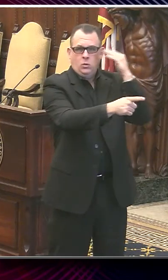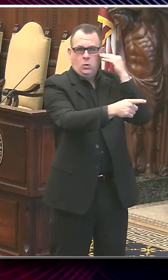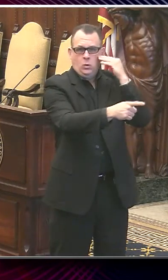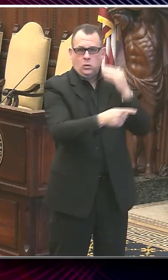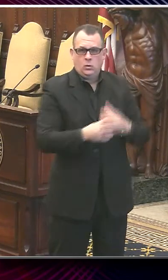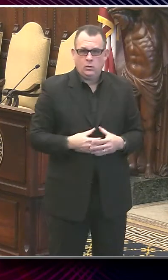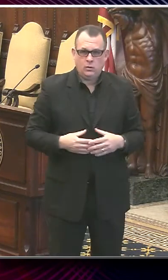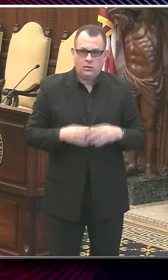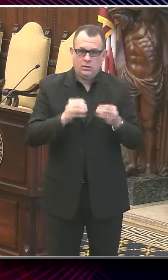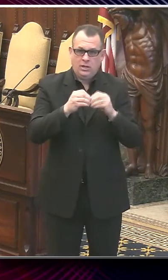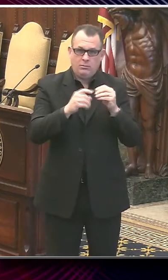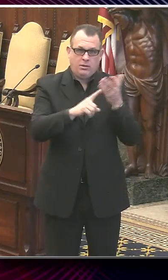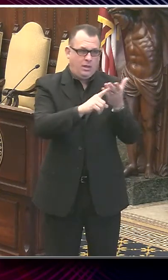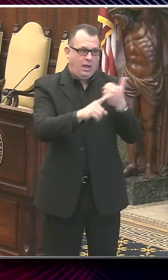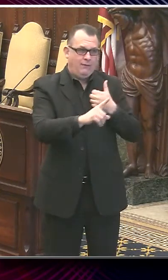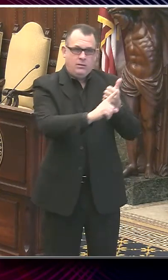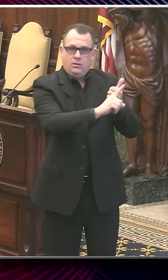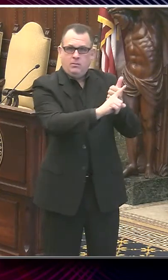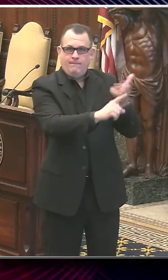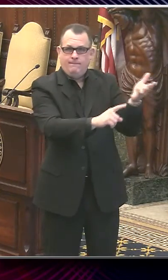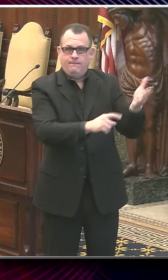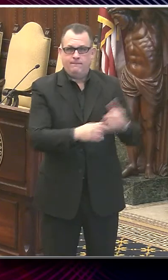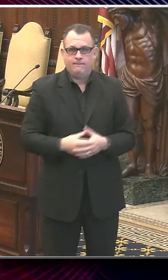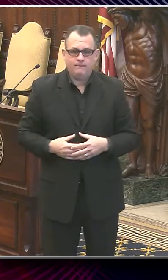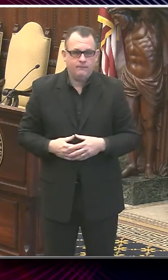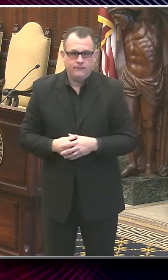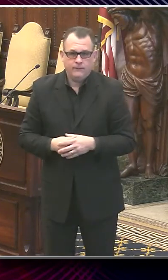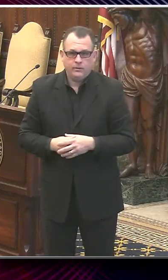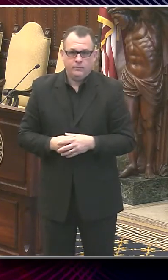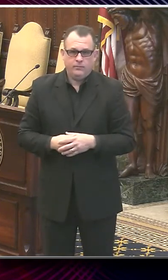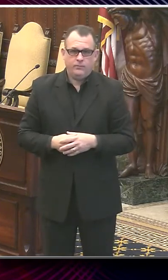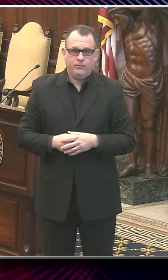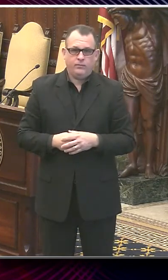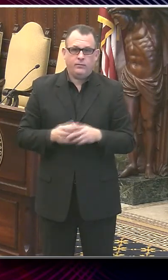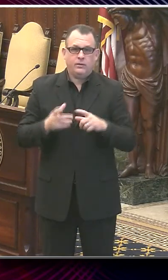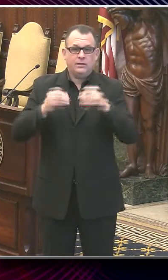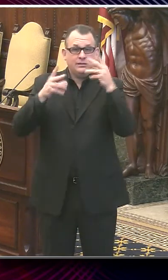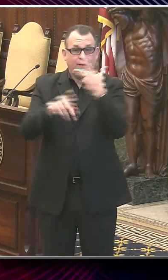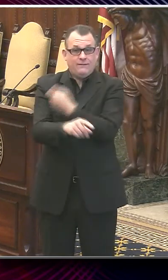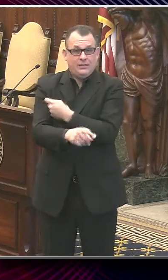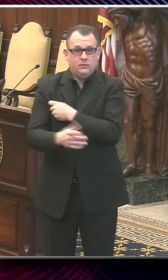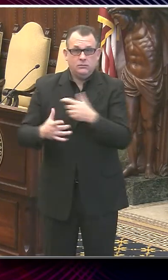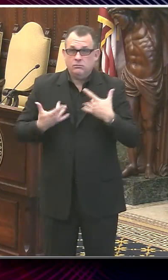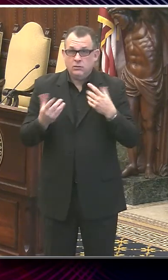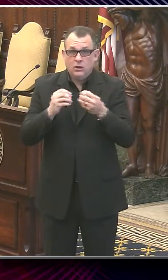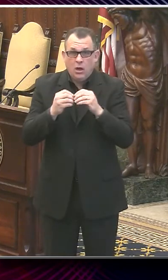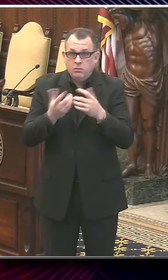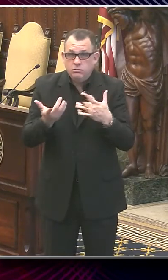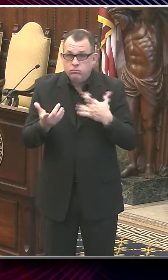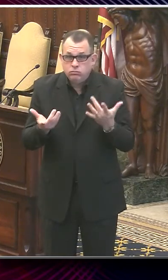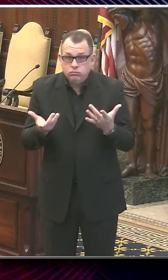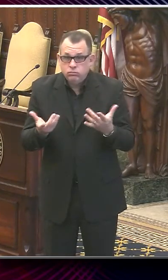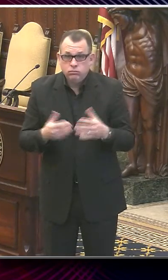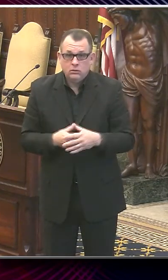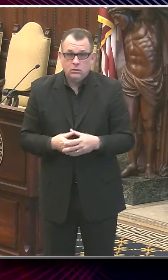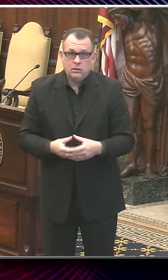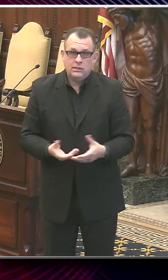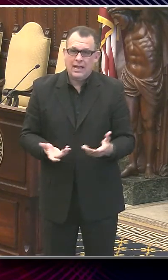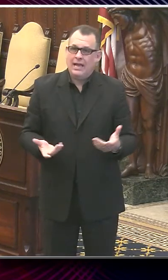Okay, and can you give us an update on teacher vaccinations? I can only say that